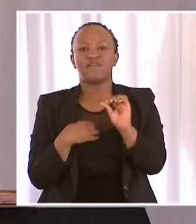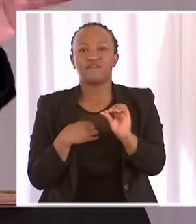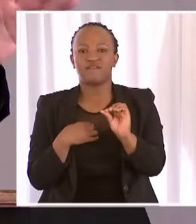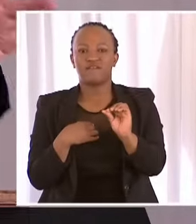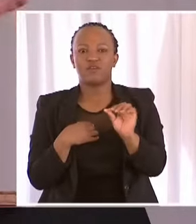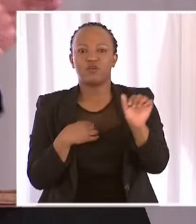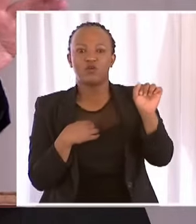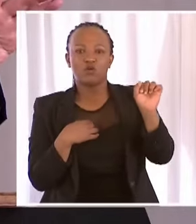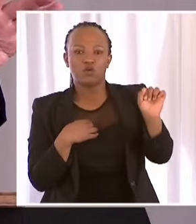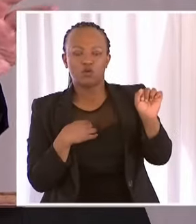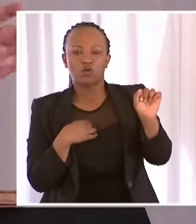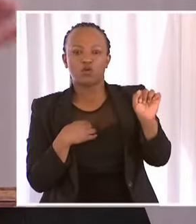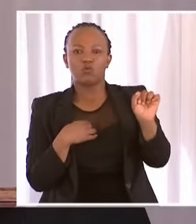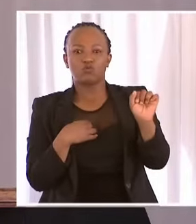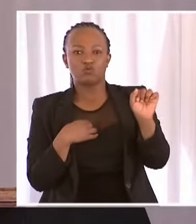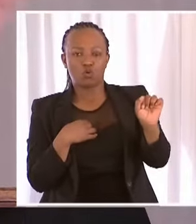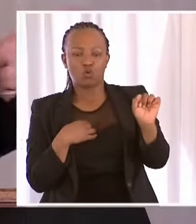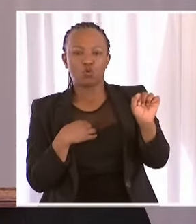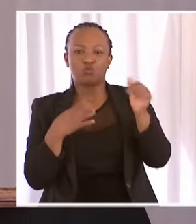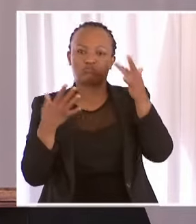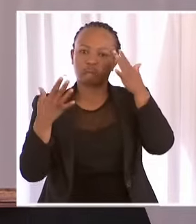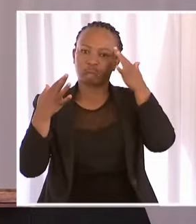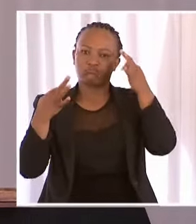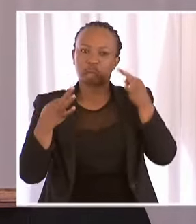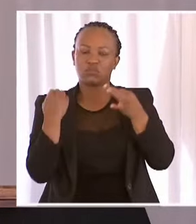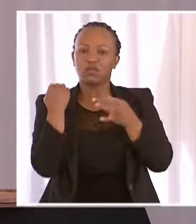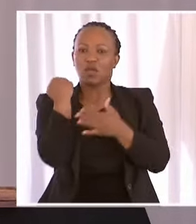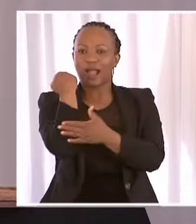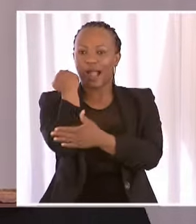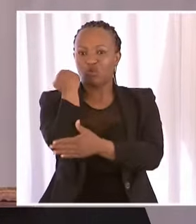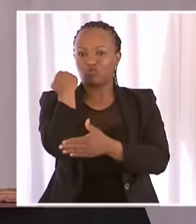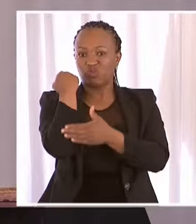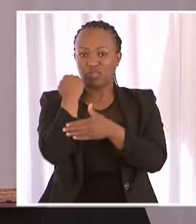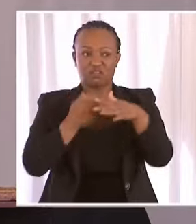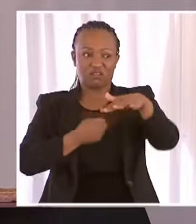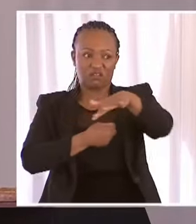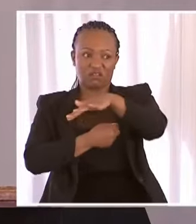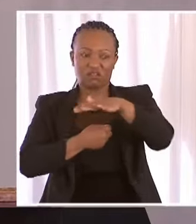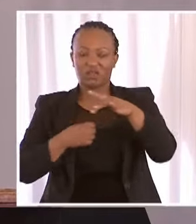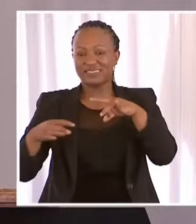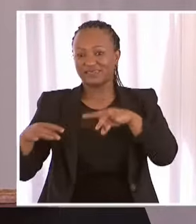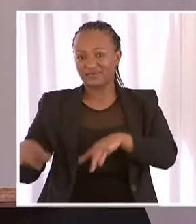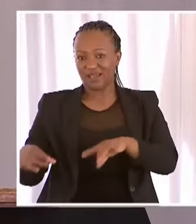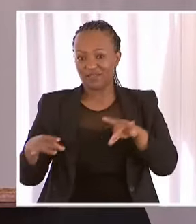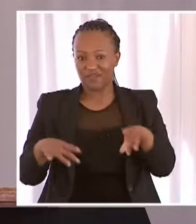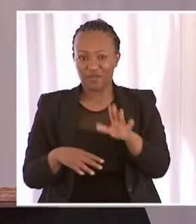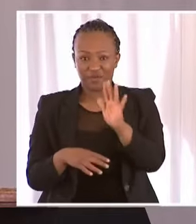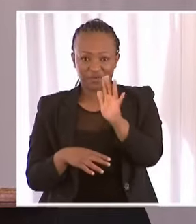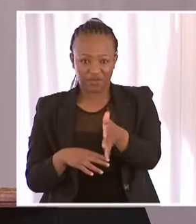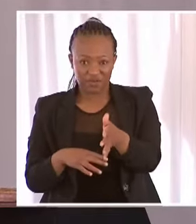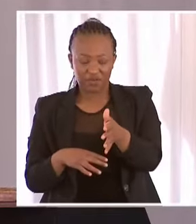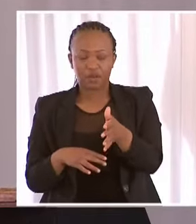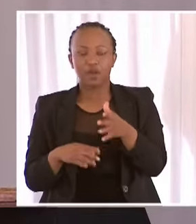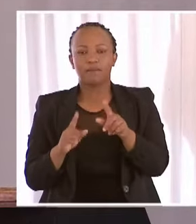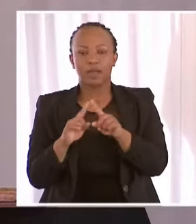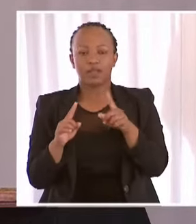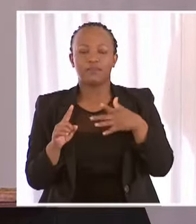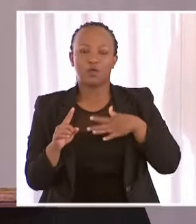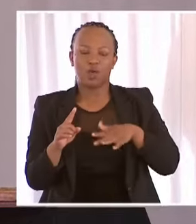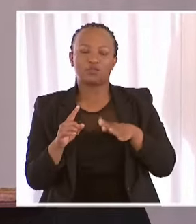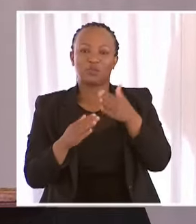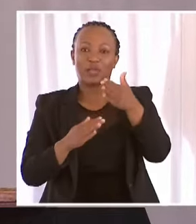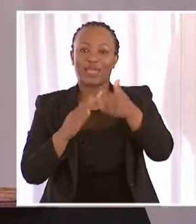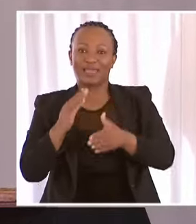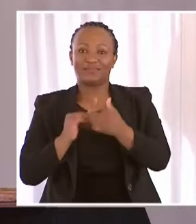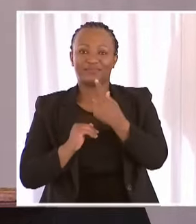the austerity measures. It's the poor of our country that will suffer. Let me end then by